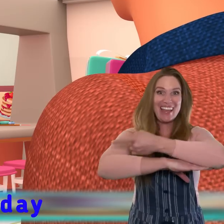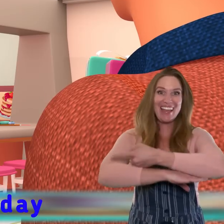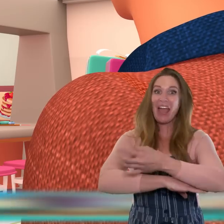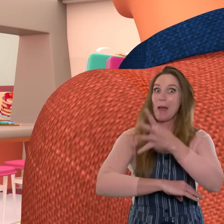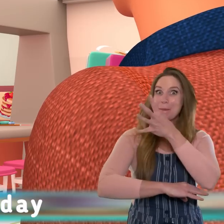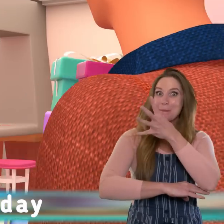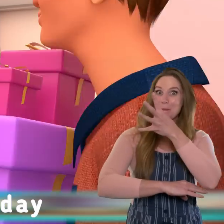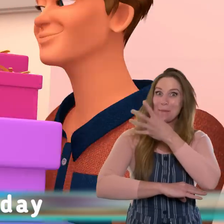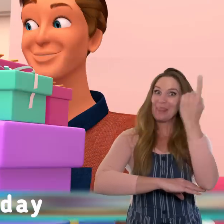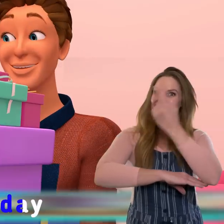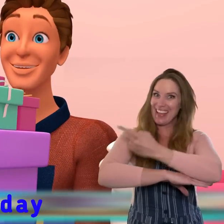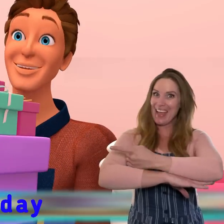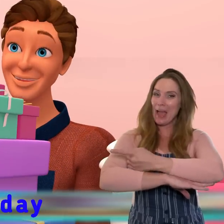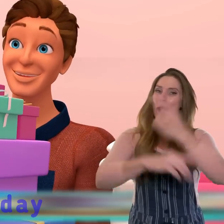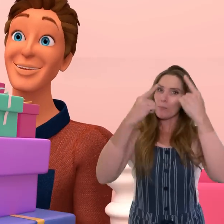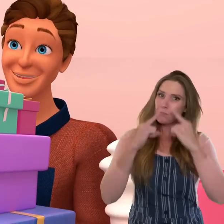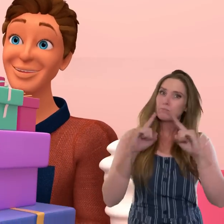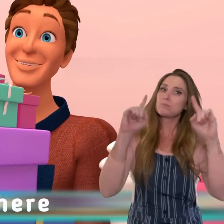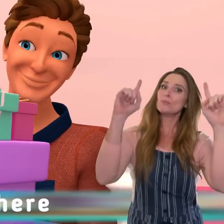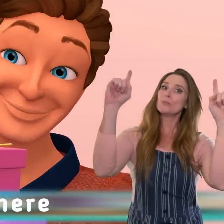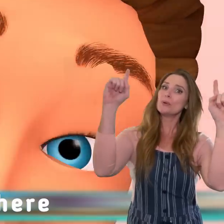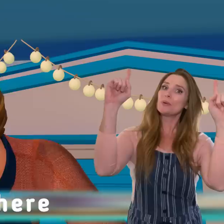Mother's Day party